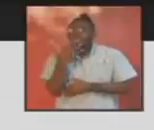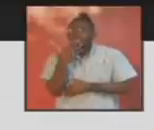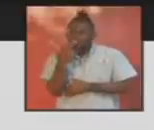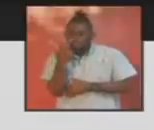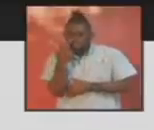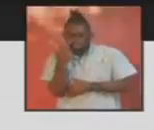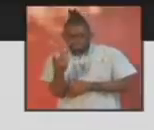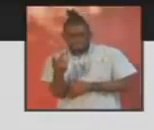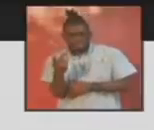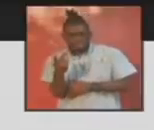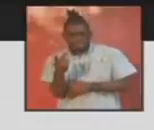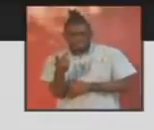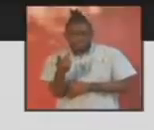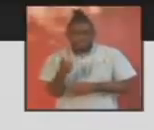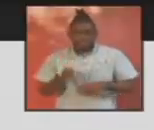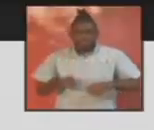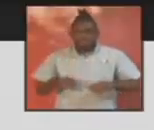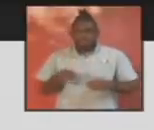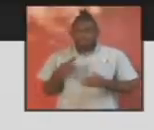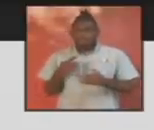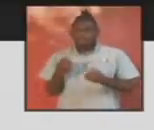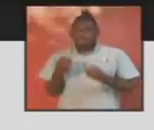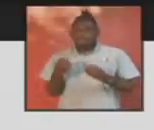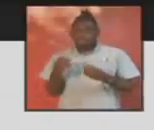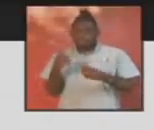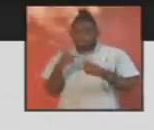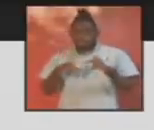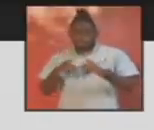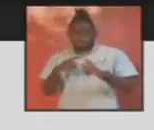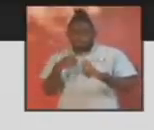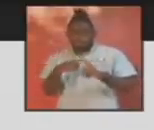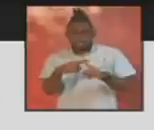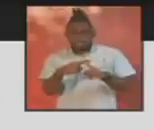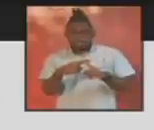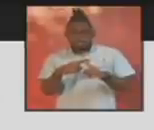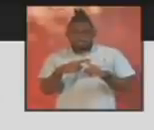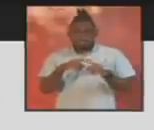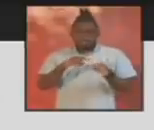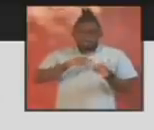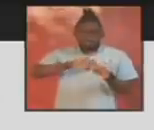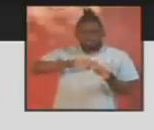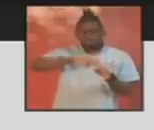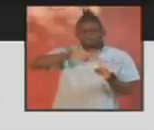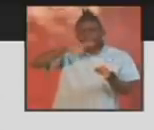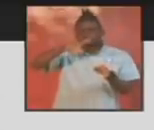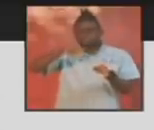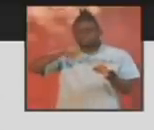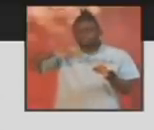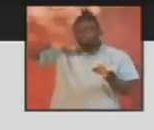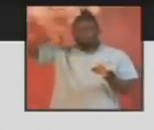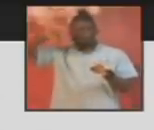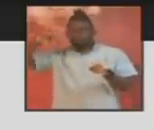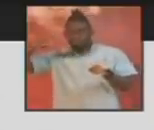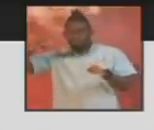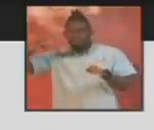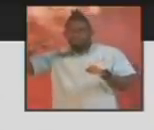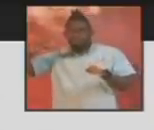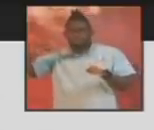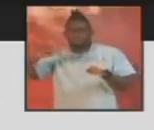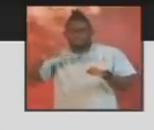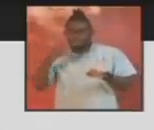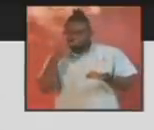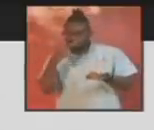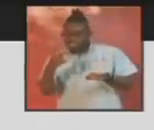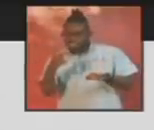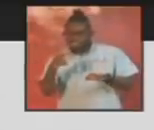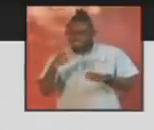trend, where we've been down to where we are now. The blue lines, those blue bars, indicating daily cases,